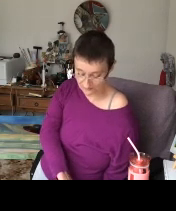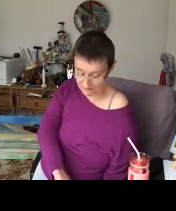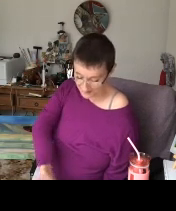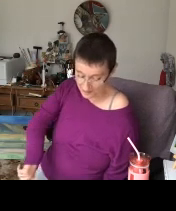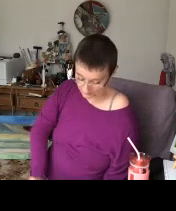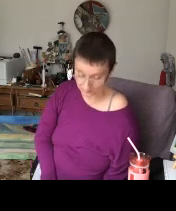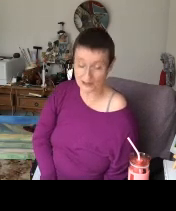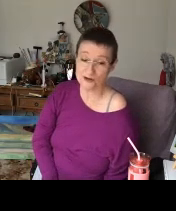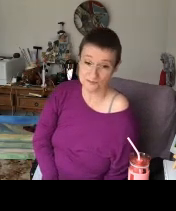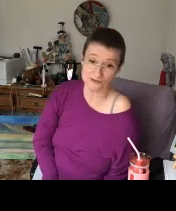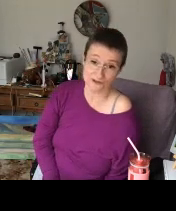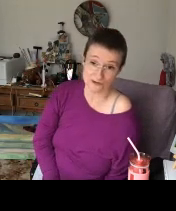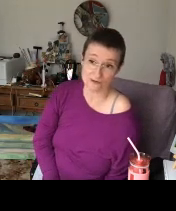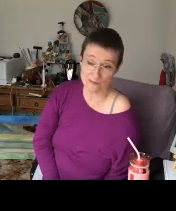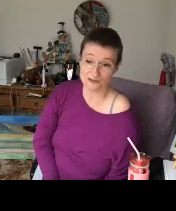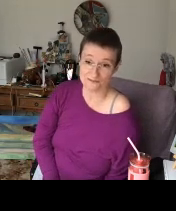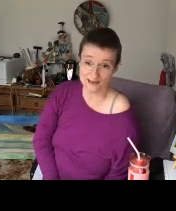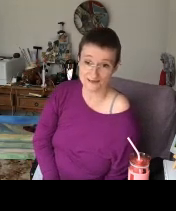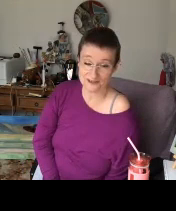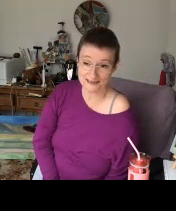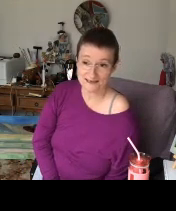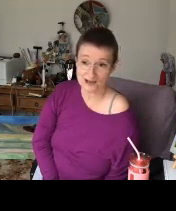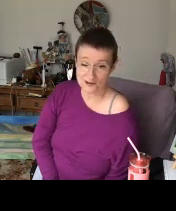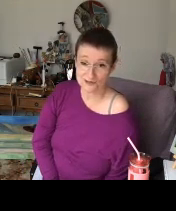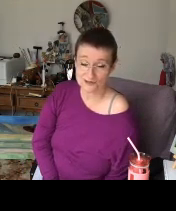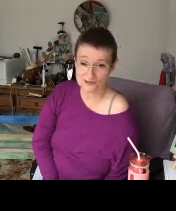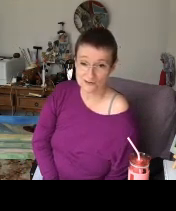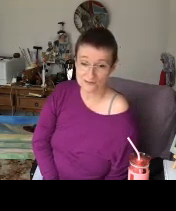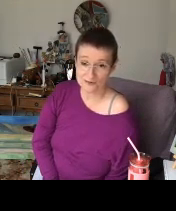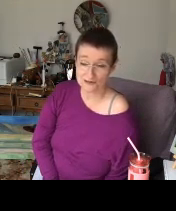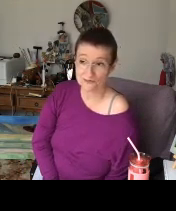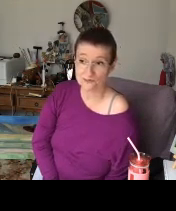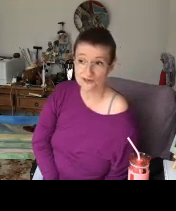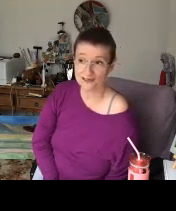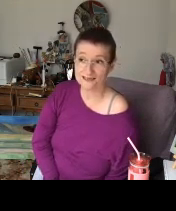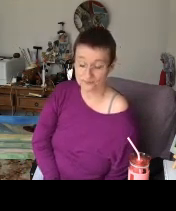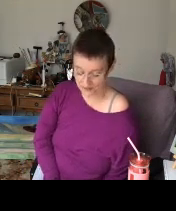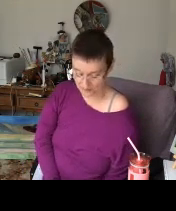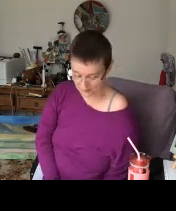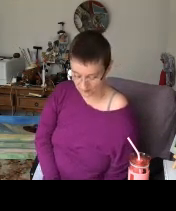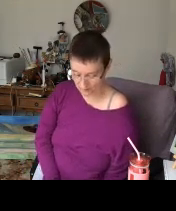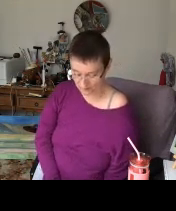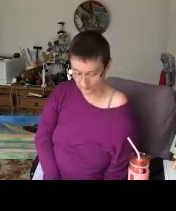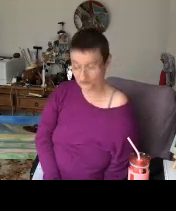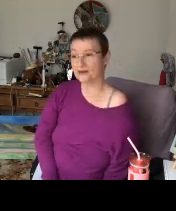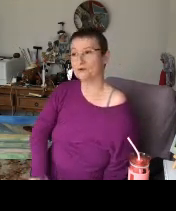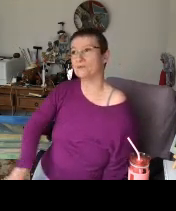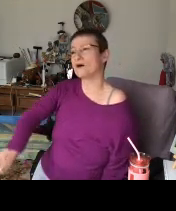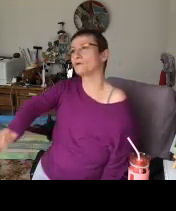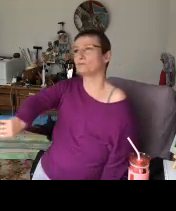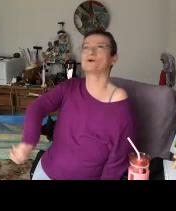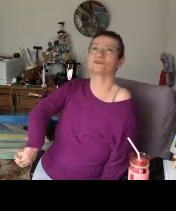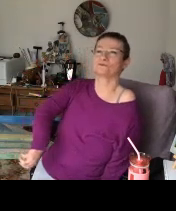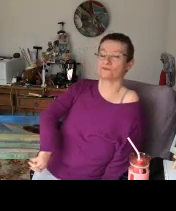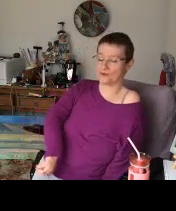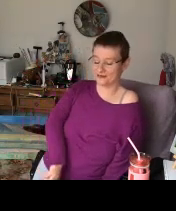trying to be very helpful by opening the door, but in fact, opening the door for me is a bit of a problem, because I put my